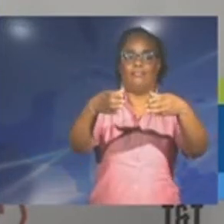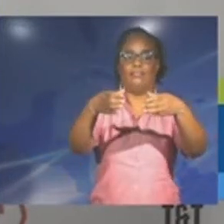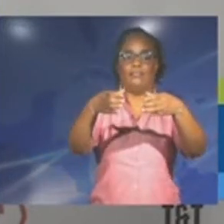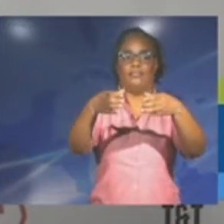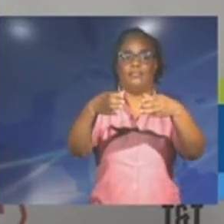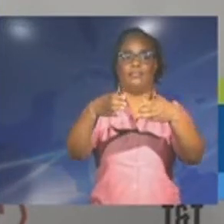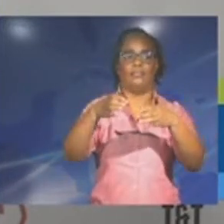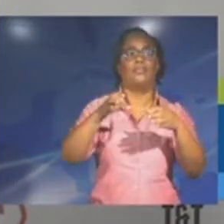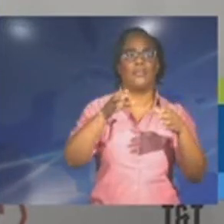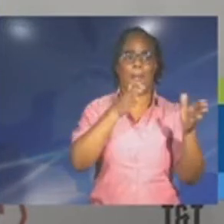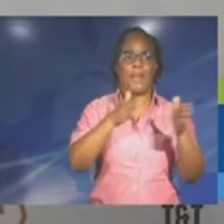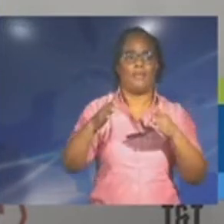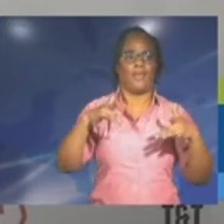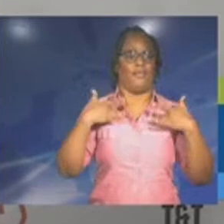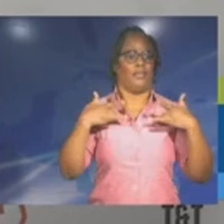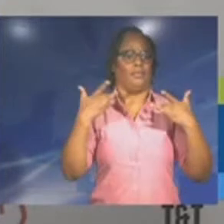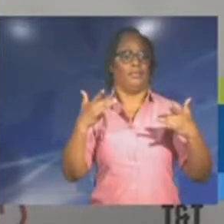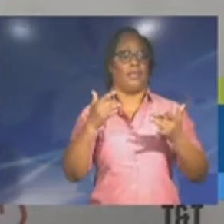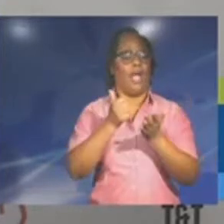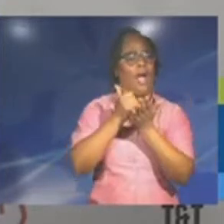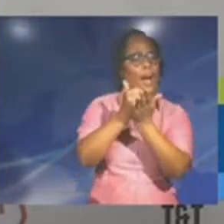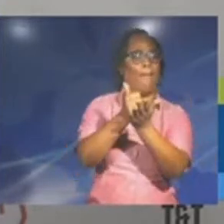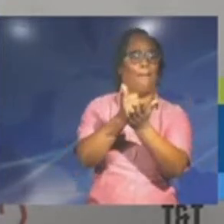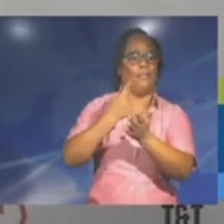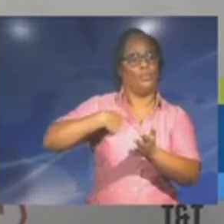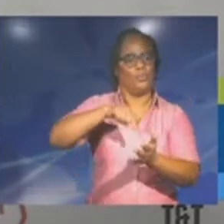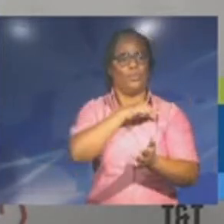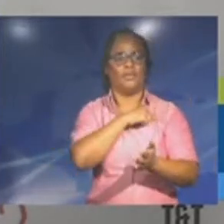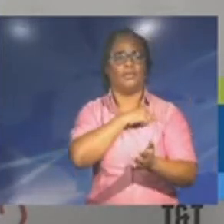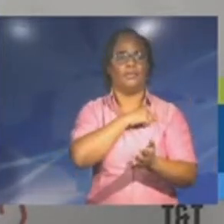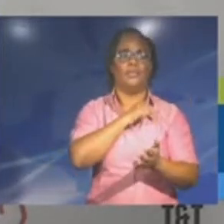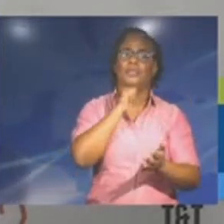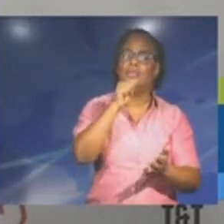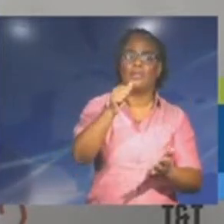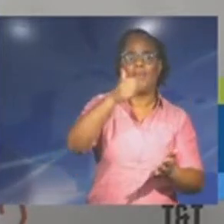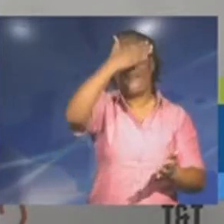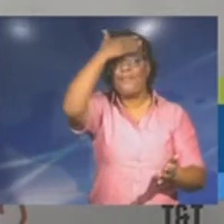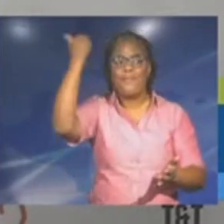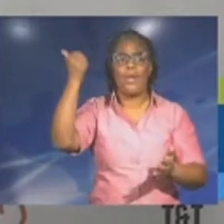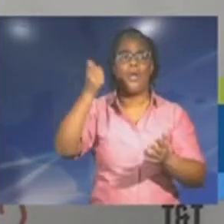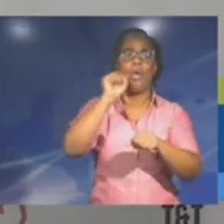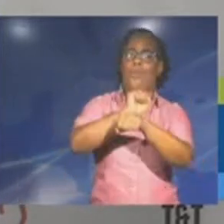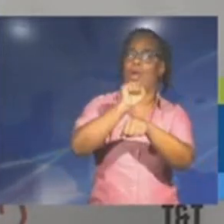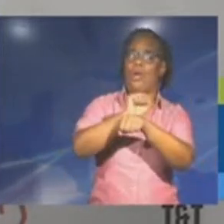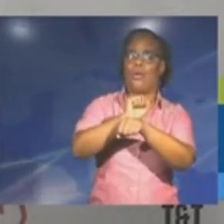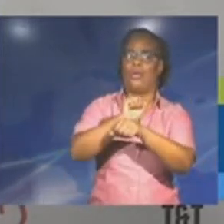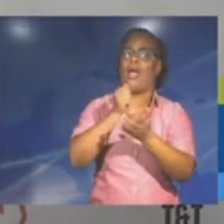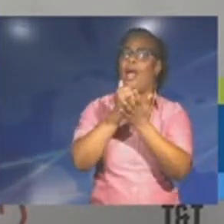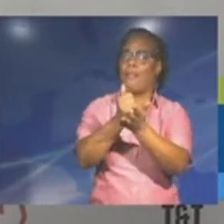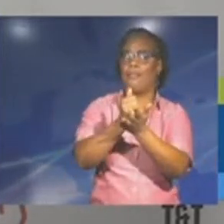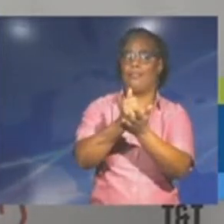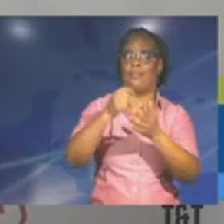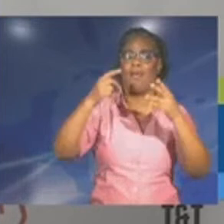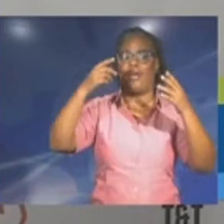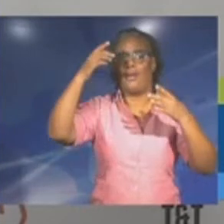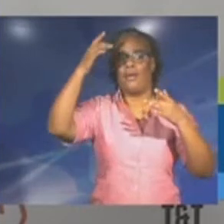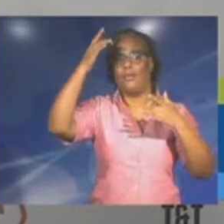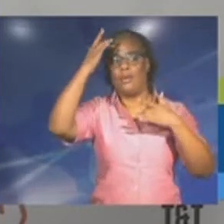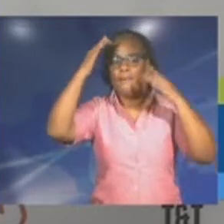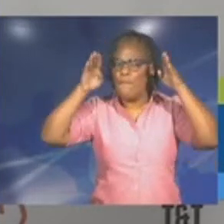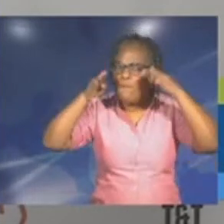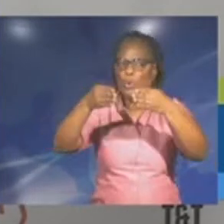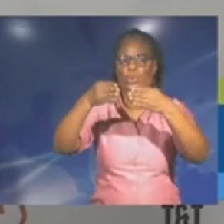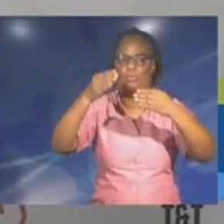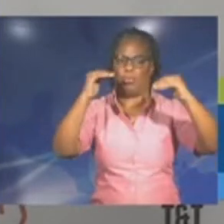help us not forget the workload, but take our minds off of it, and helps us cope better with each other and